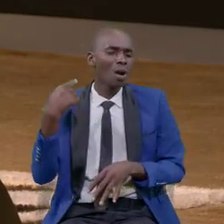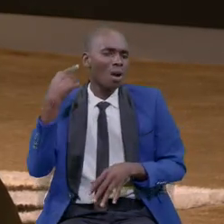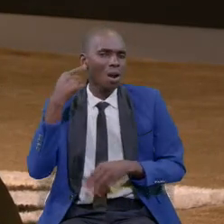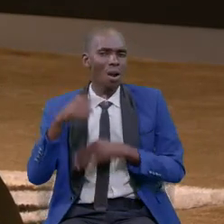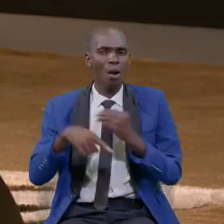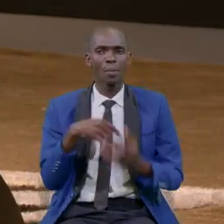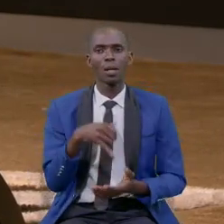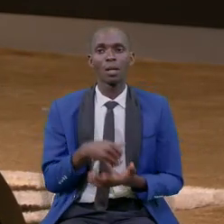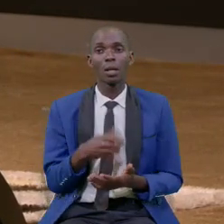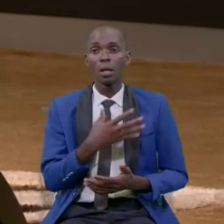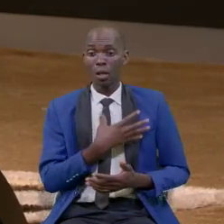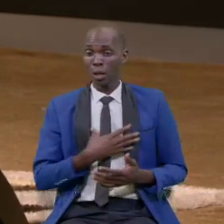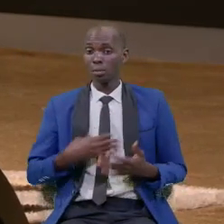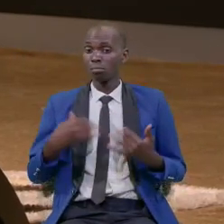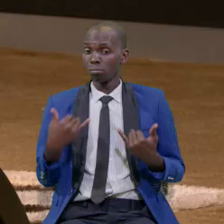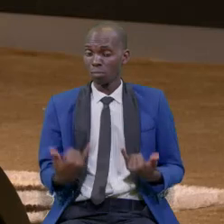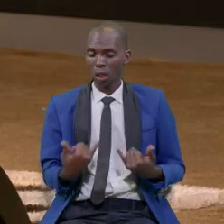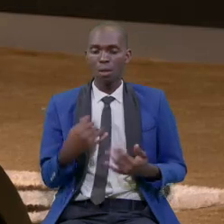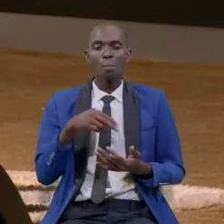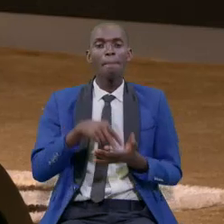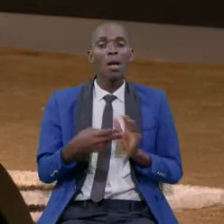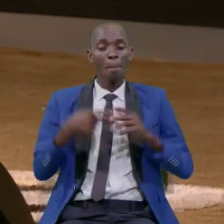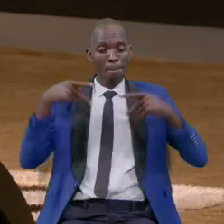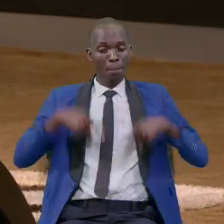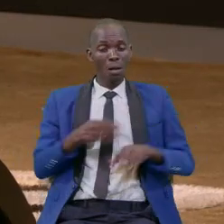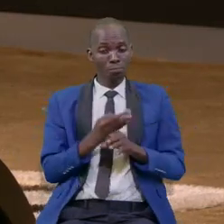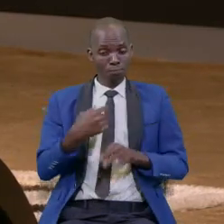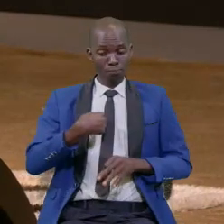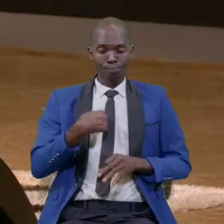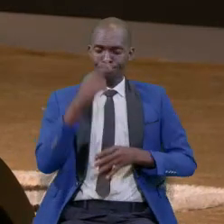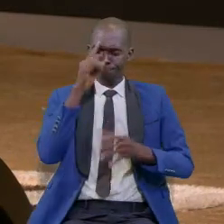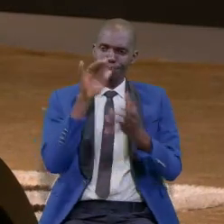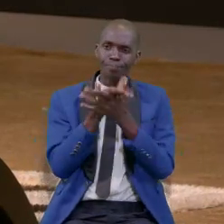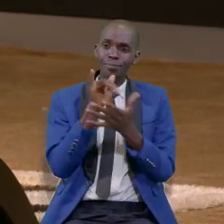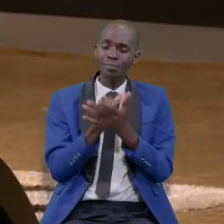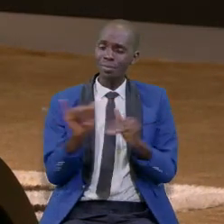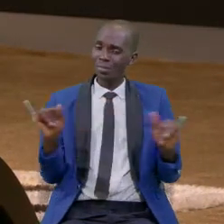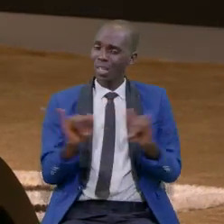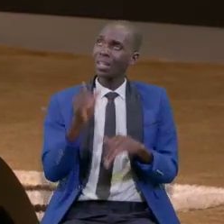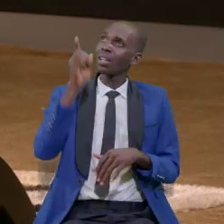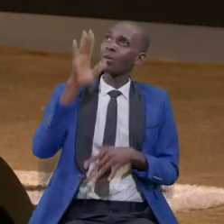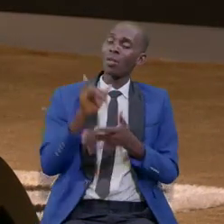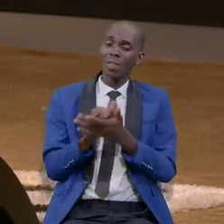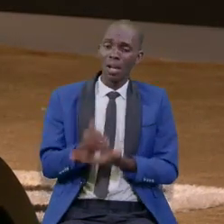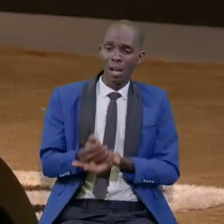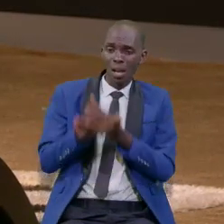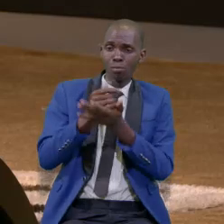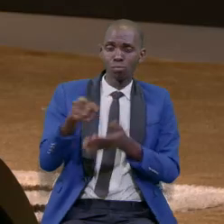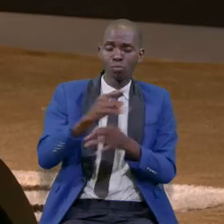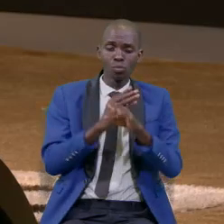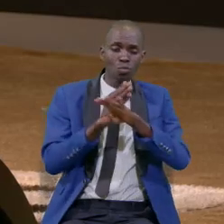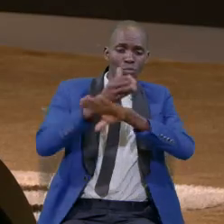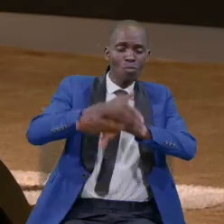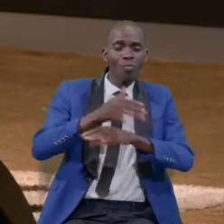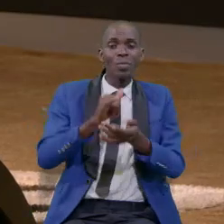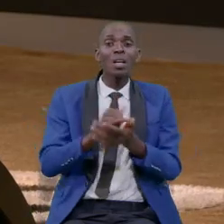there's a personal faith now, and I believe that same God that got you through the Red Sea, he'll